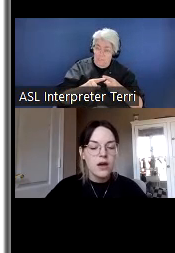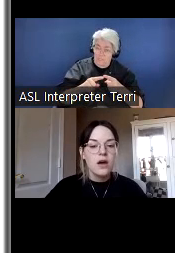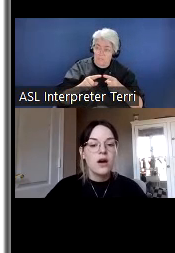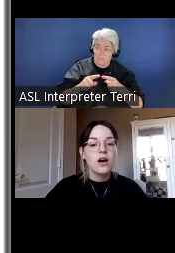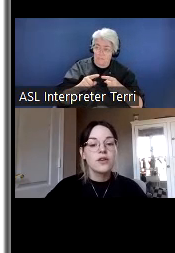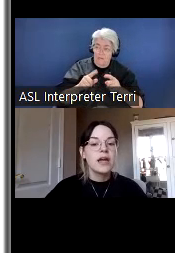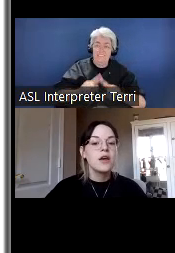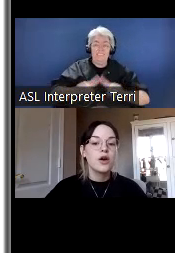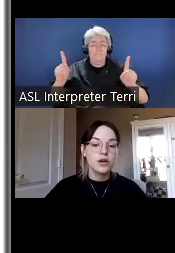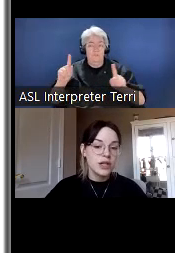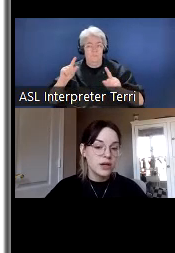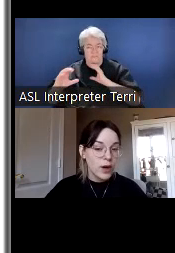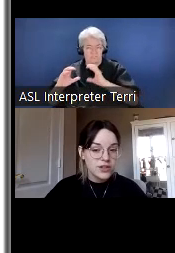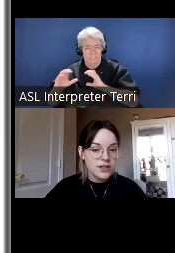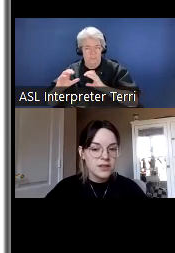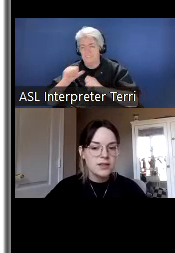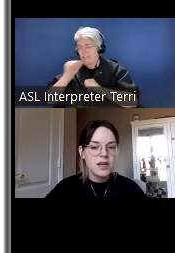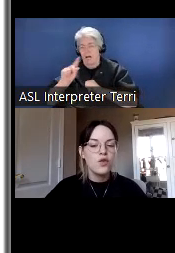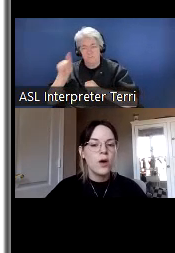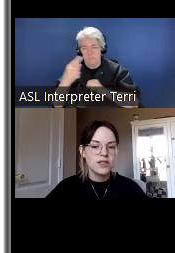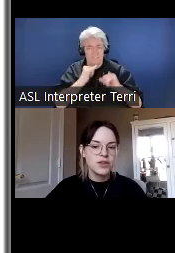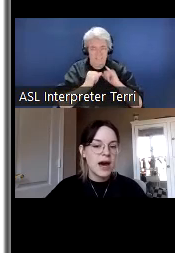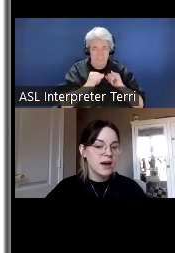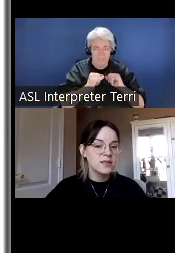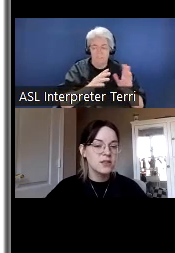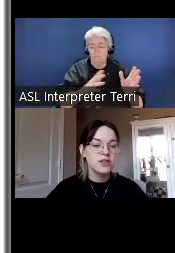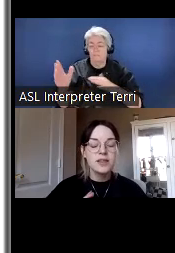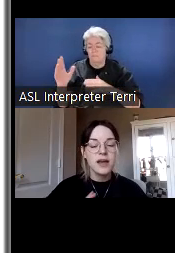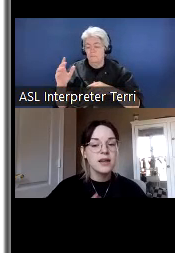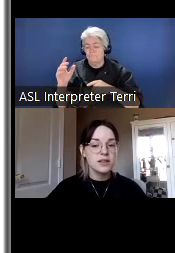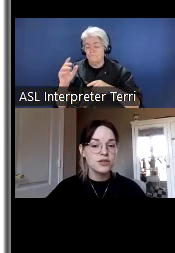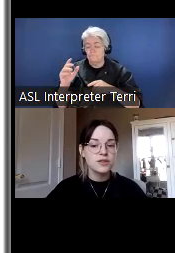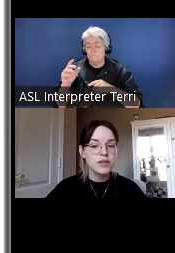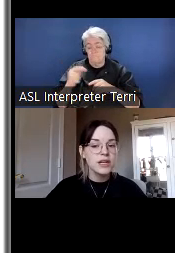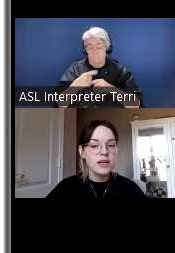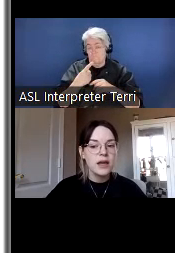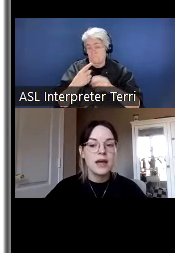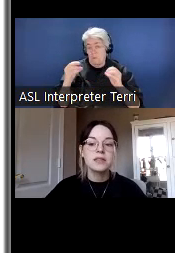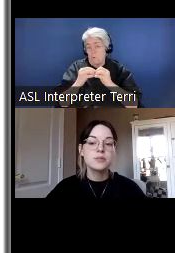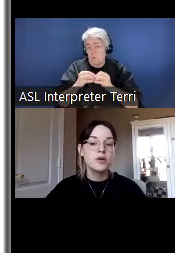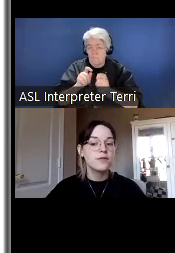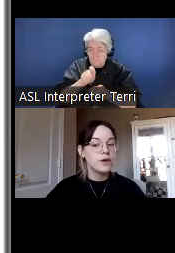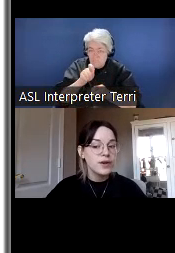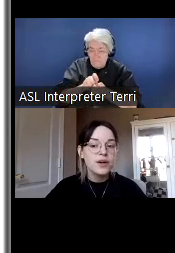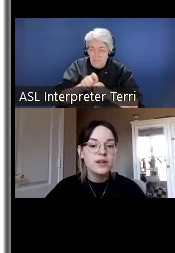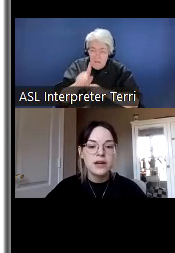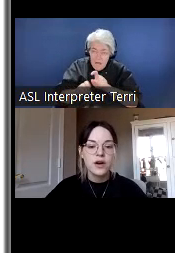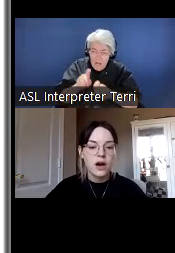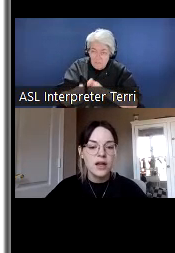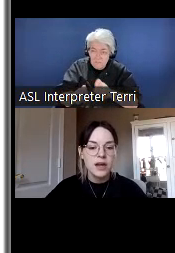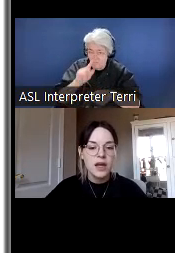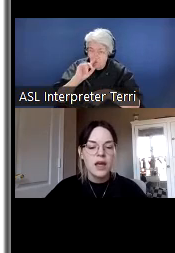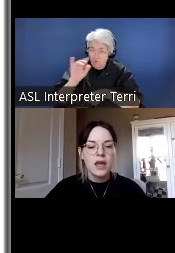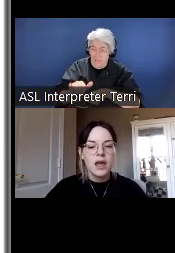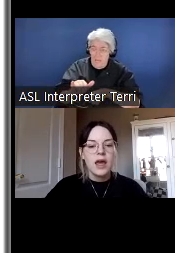intake? Are there any urgent questions that you want to ask during that initial screening and explore further